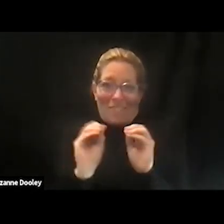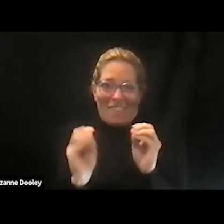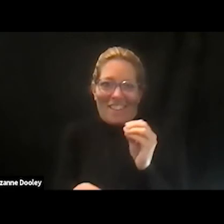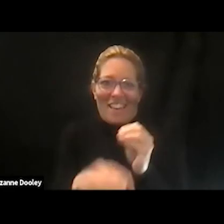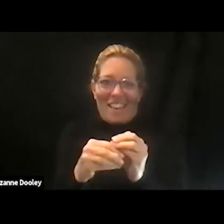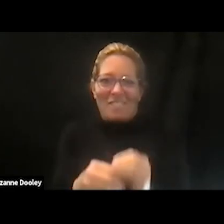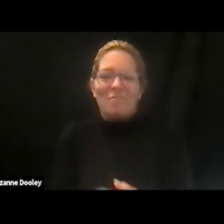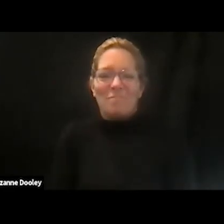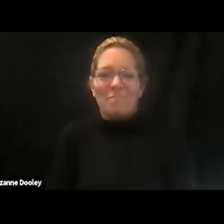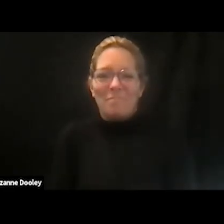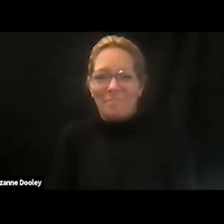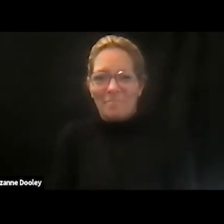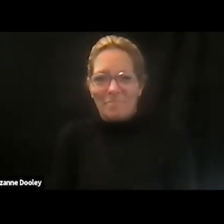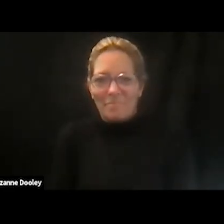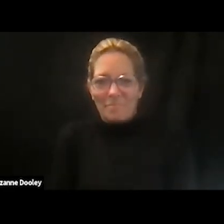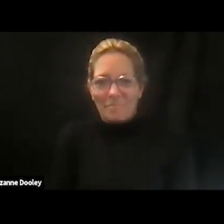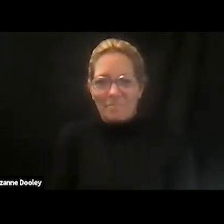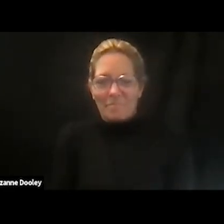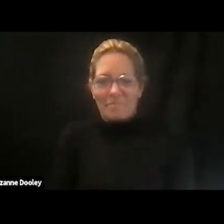there.